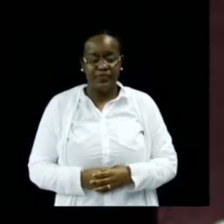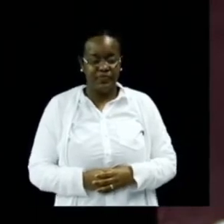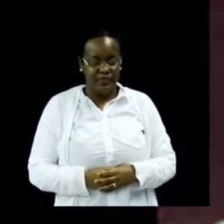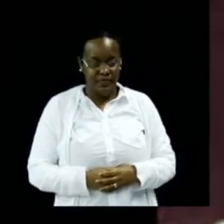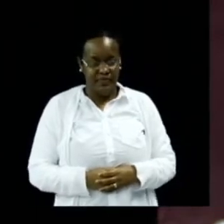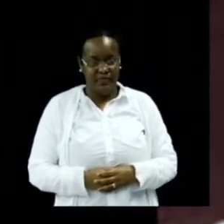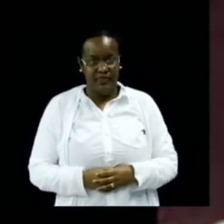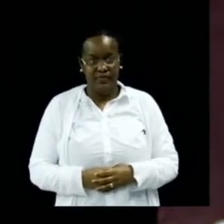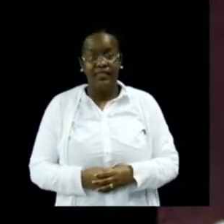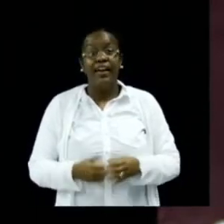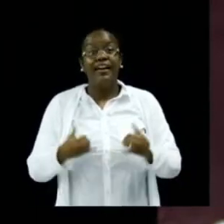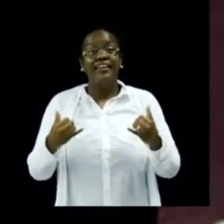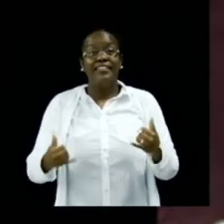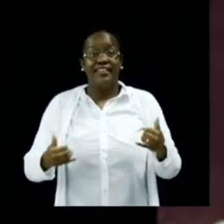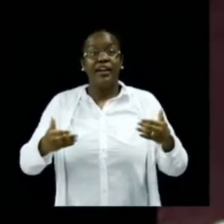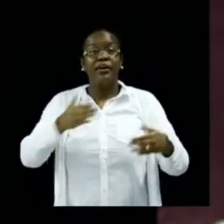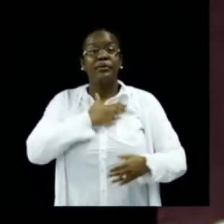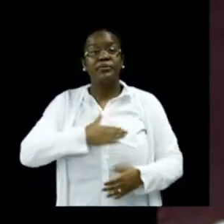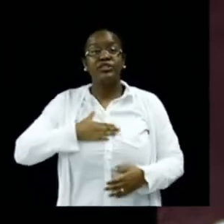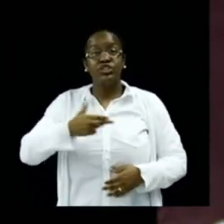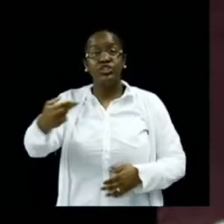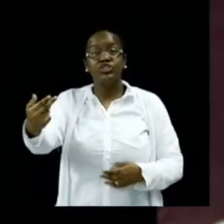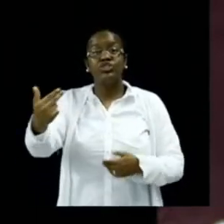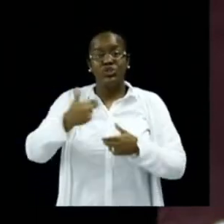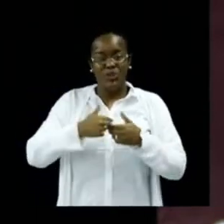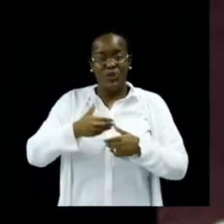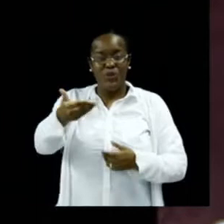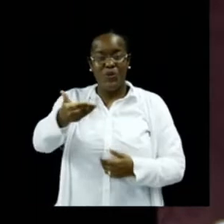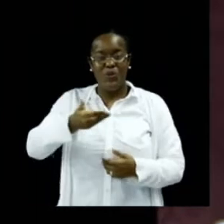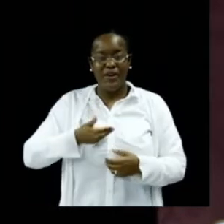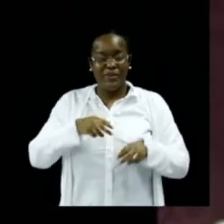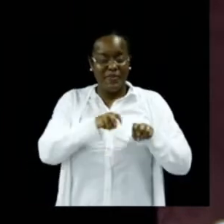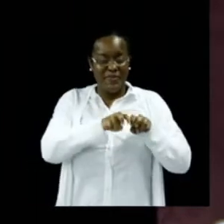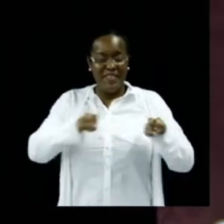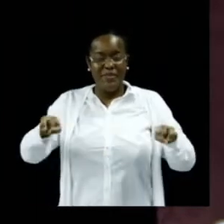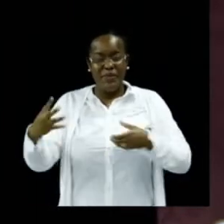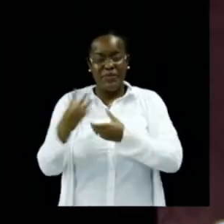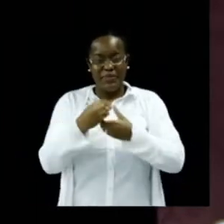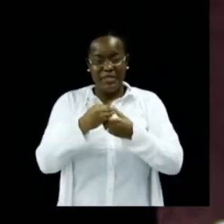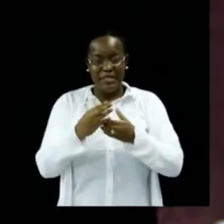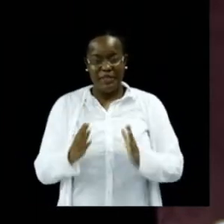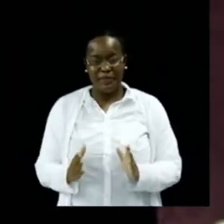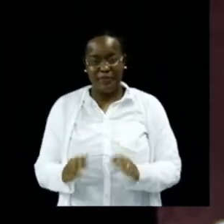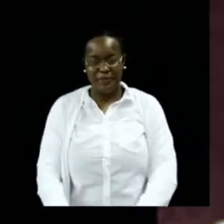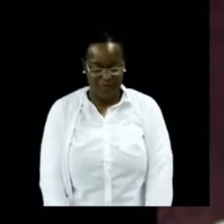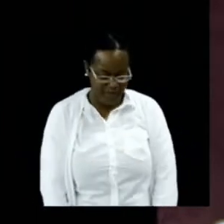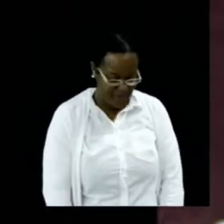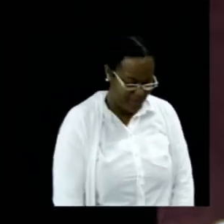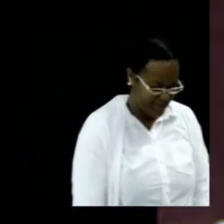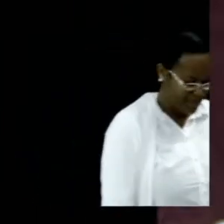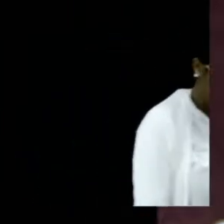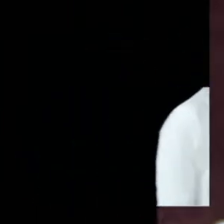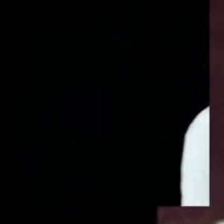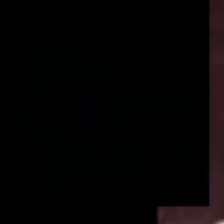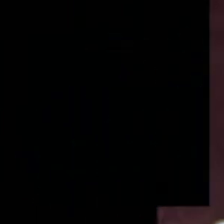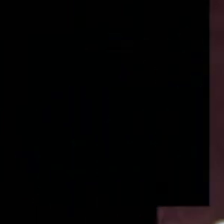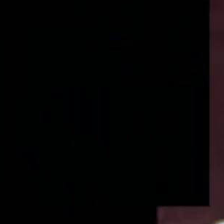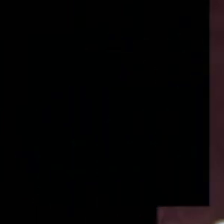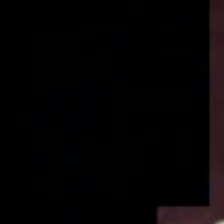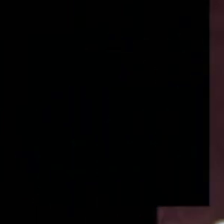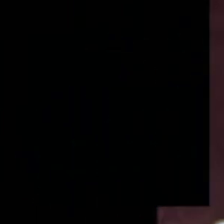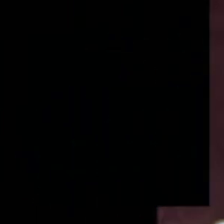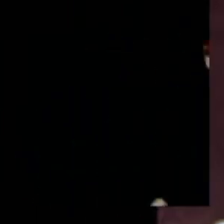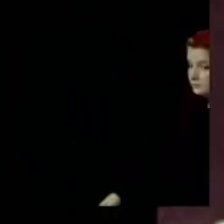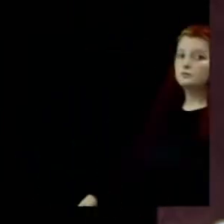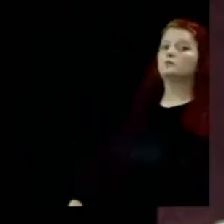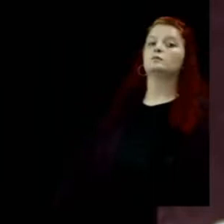Now, please join me in welcoming the platform participants. I have with me on